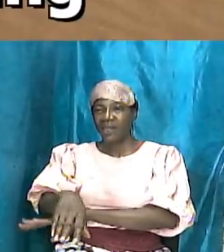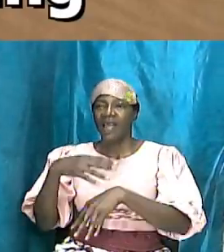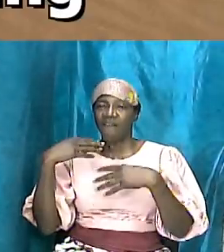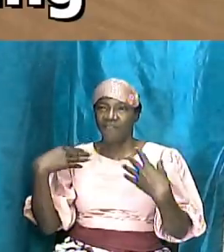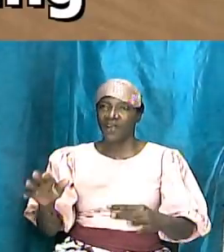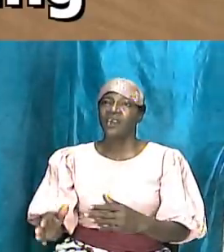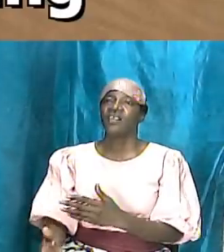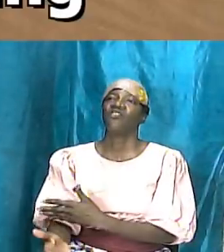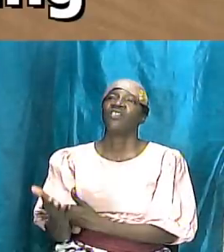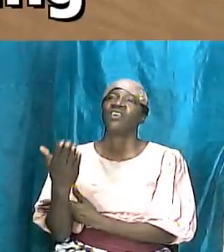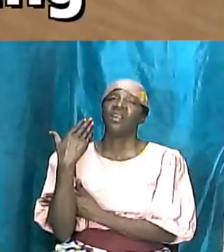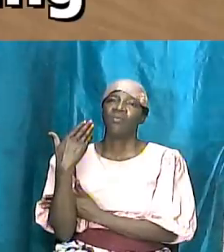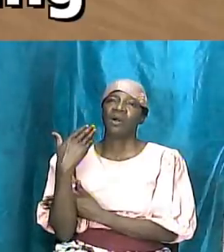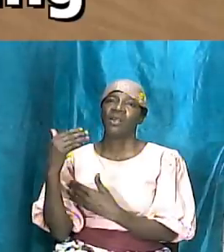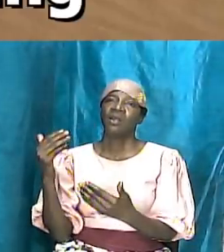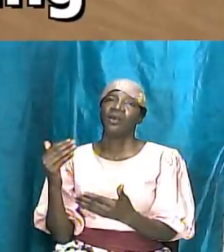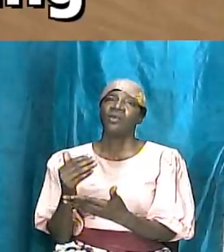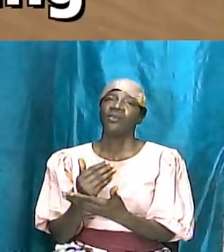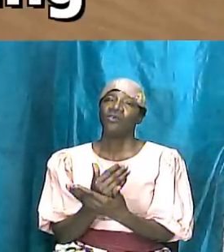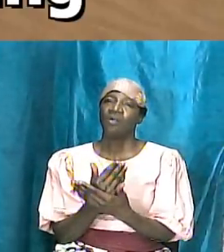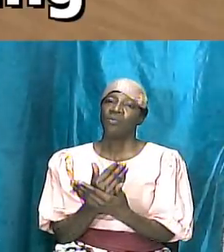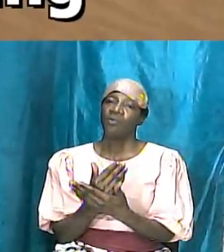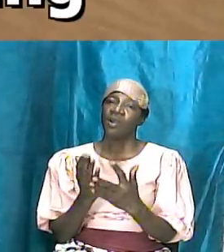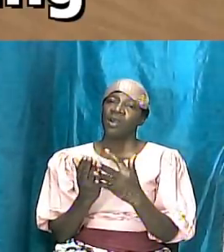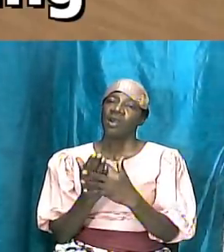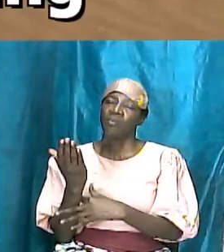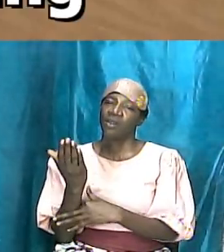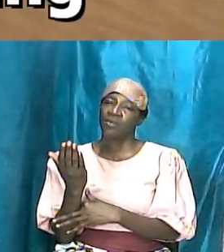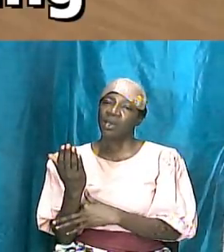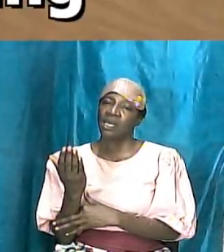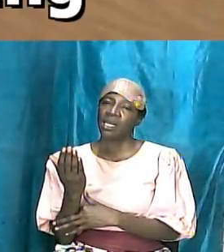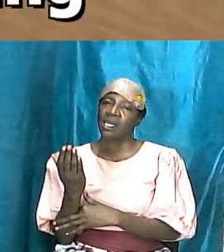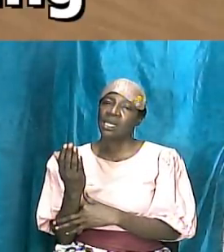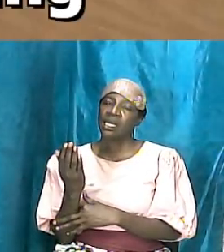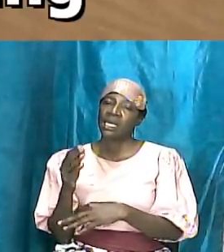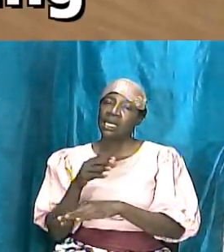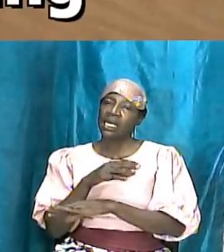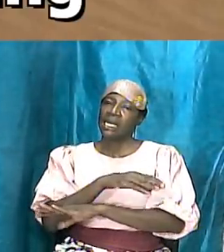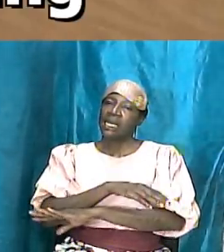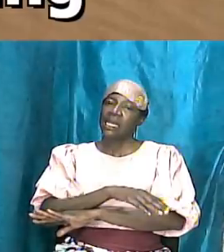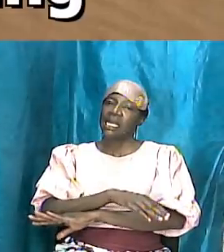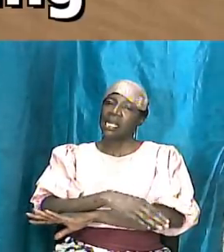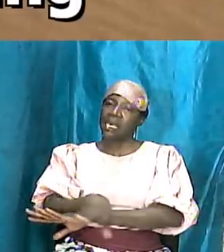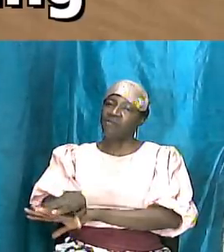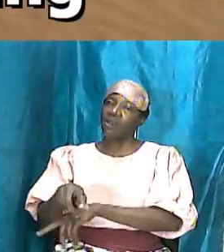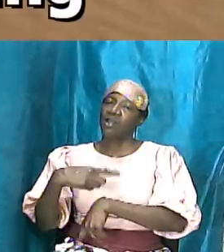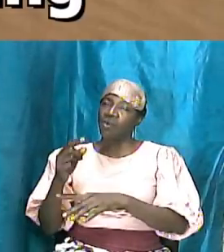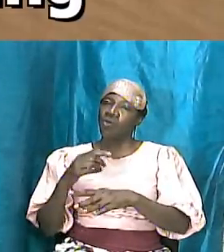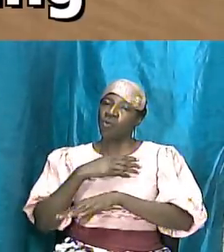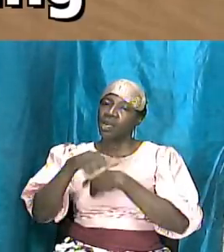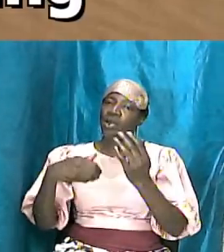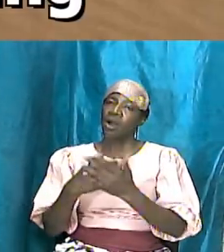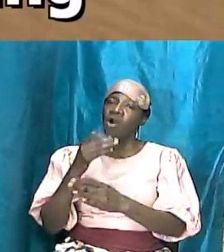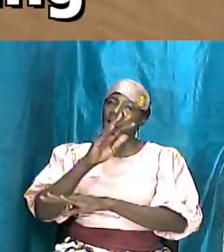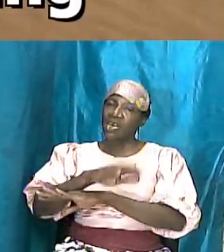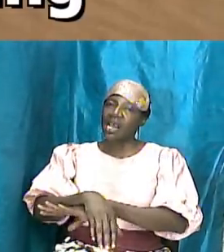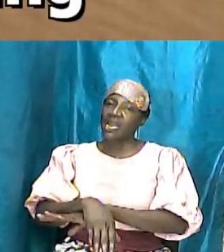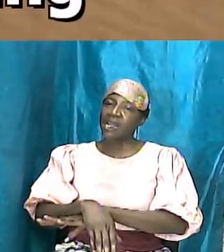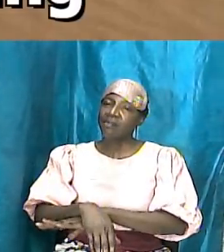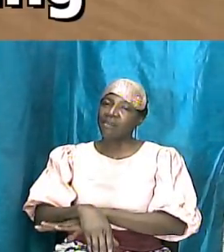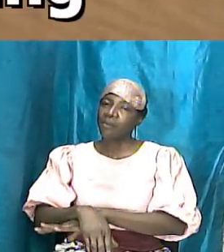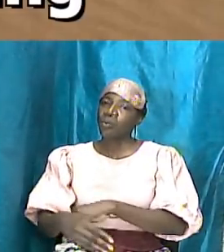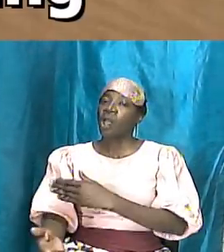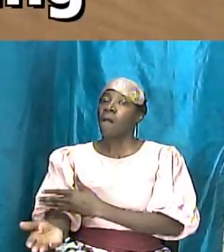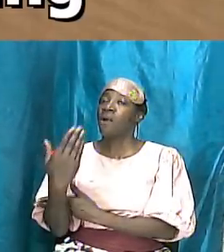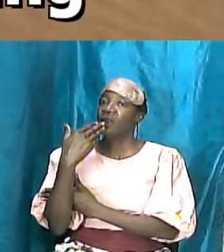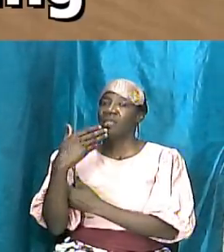morning. And somewhere between evening and going all night, in the morning time, it was finished. So